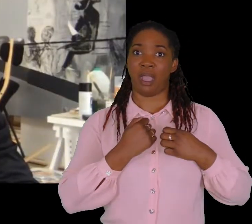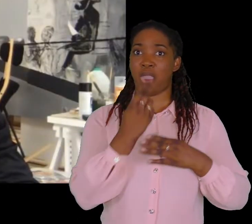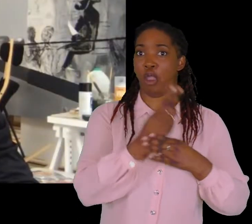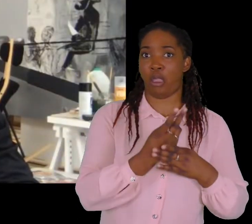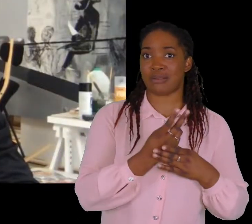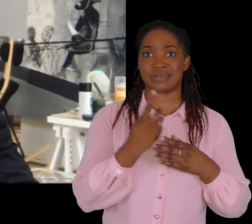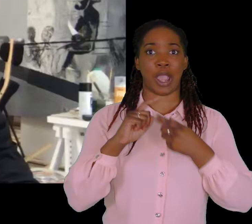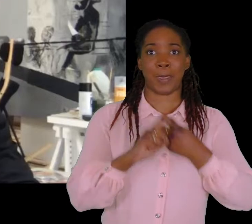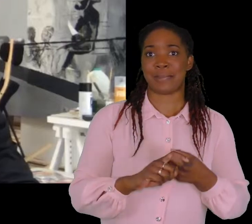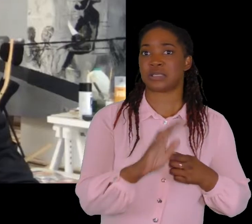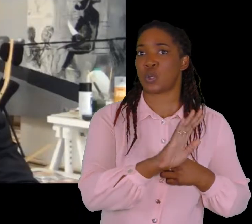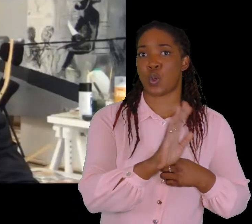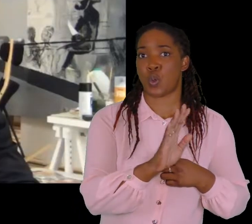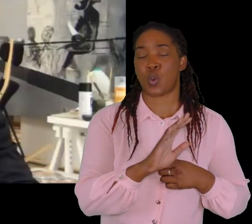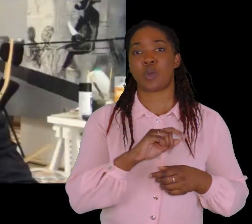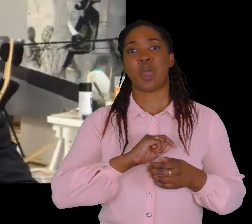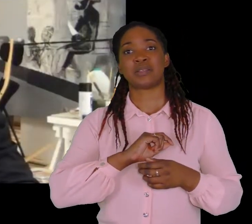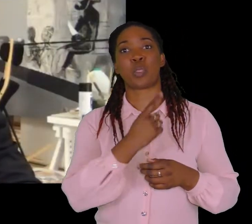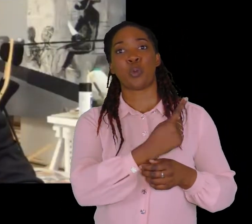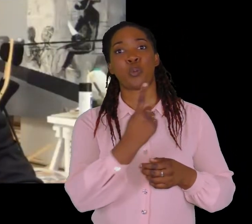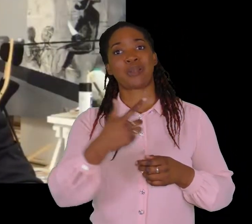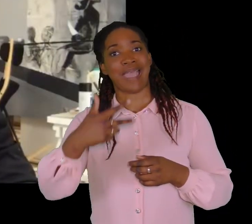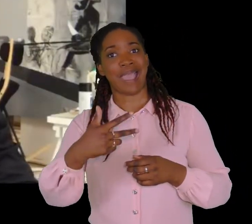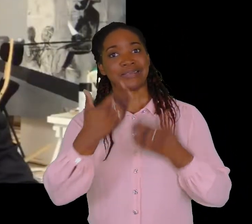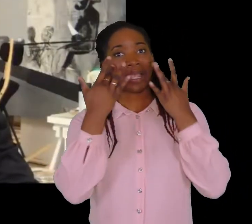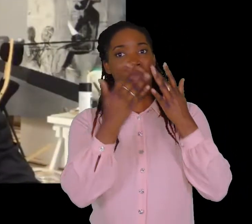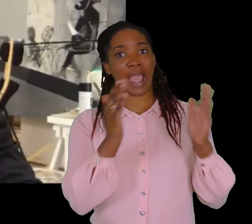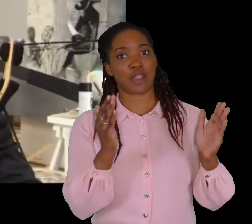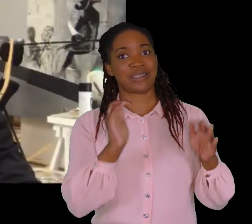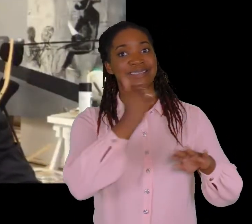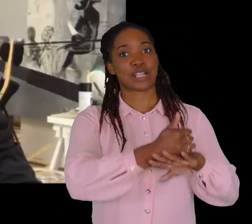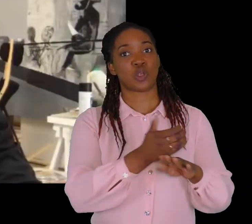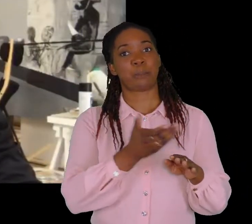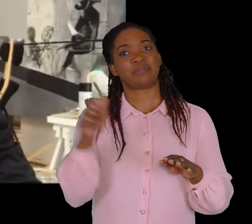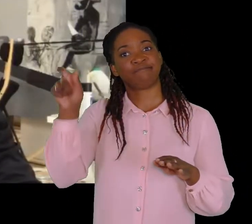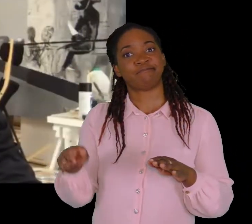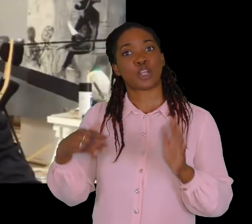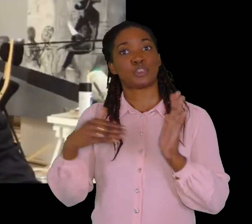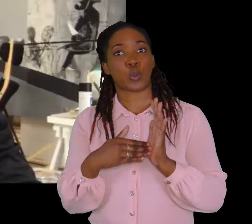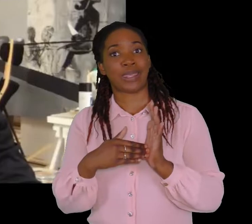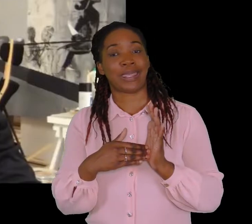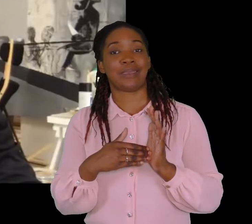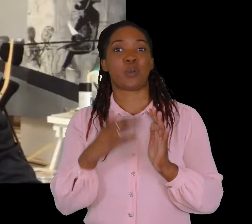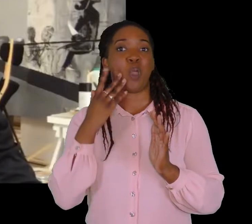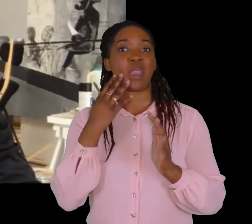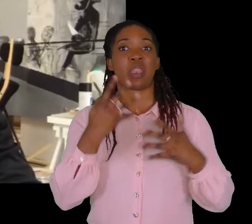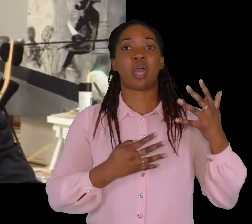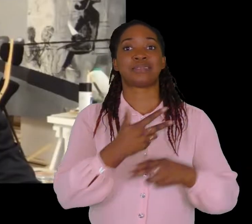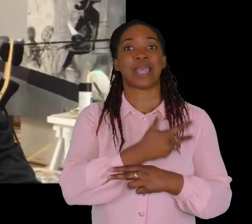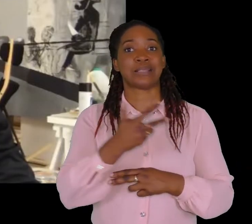and commitments, because 198 Gallery was a space set up by Zoe Linsley Thomas in